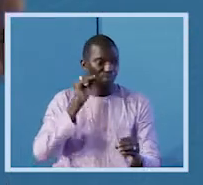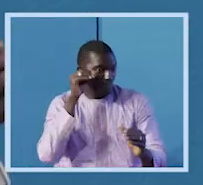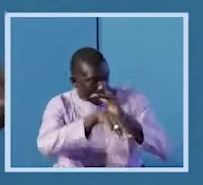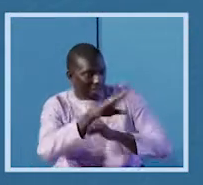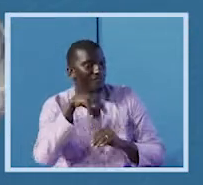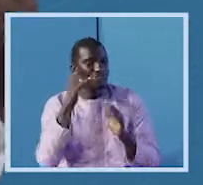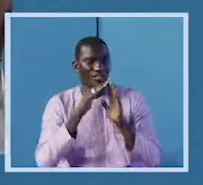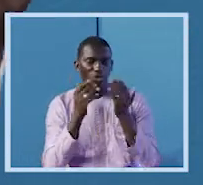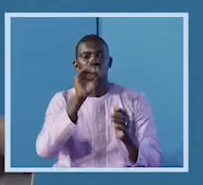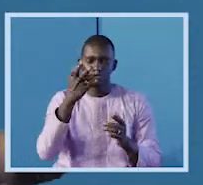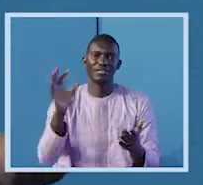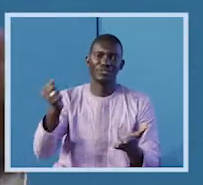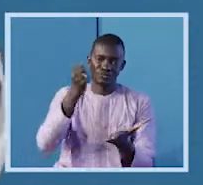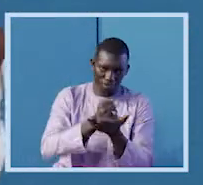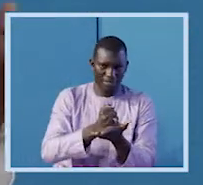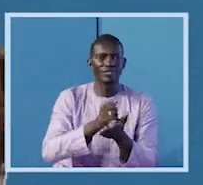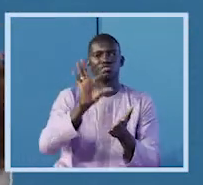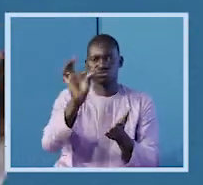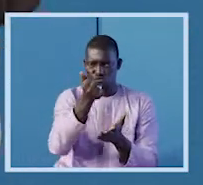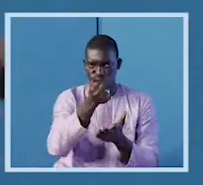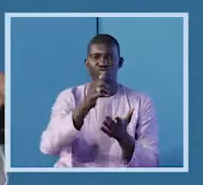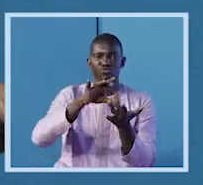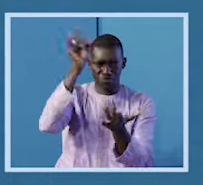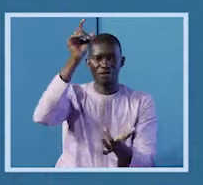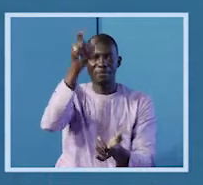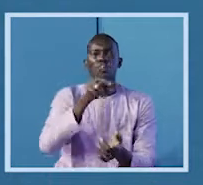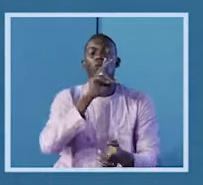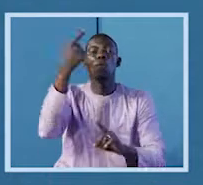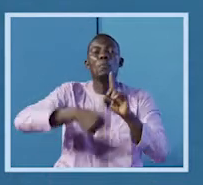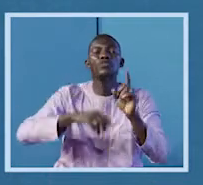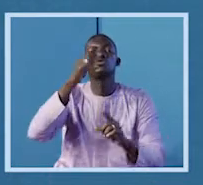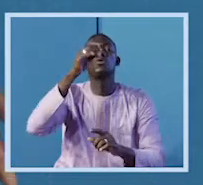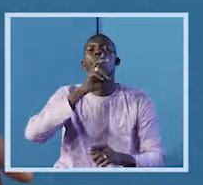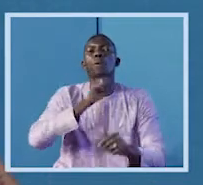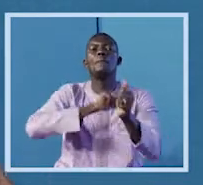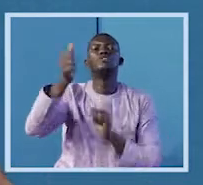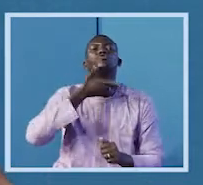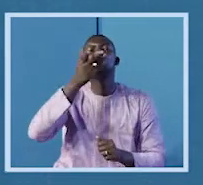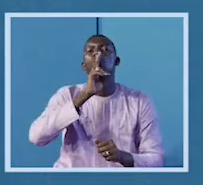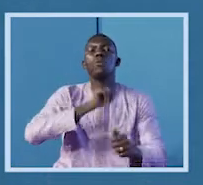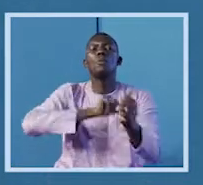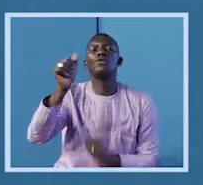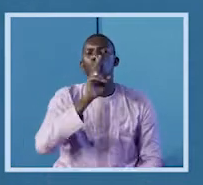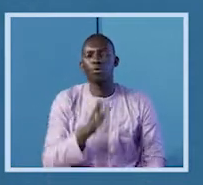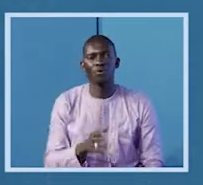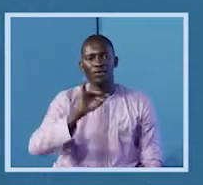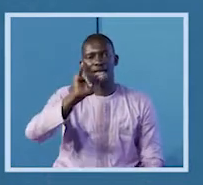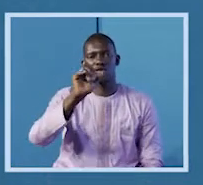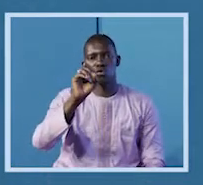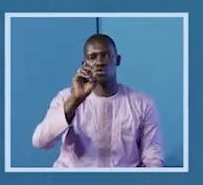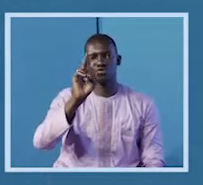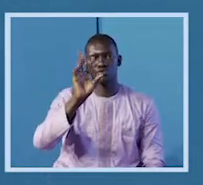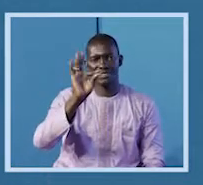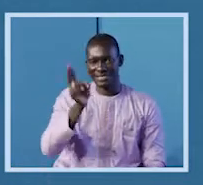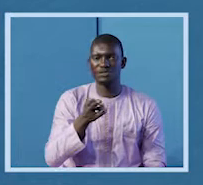can nominate as much as you want, but we will get to make the final decision, because this is not sort of a popularity